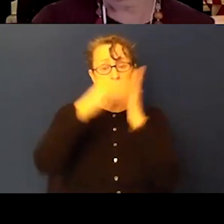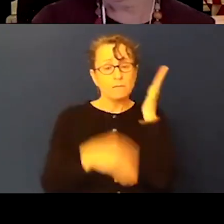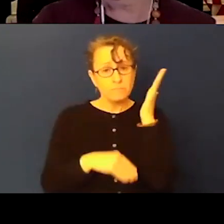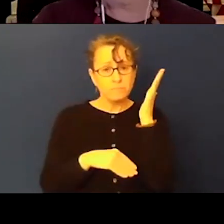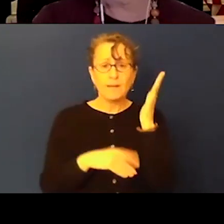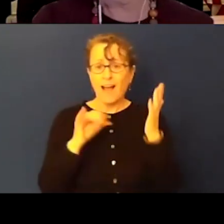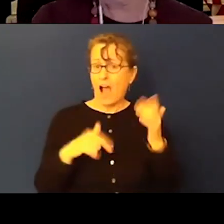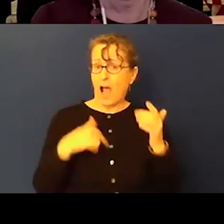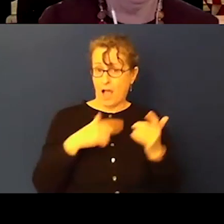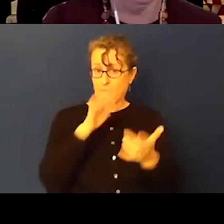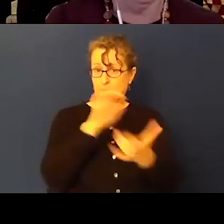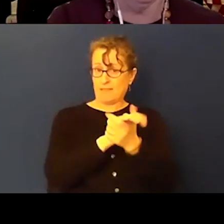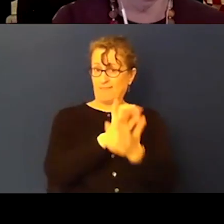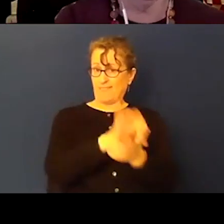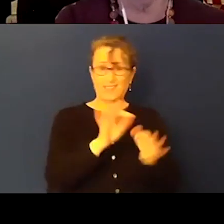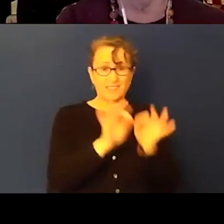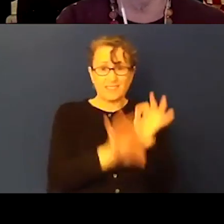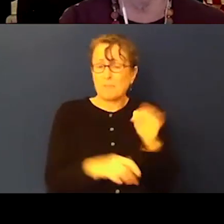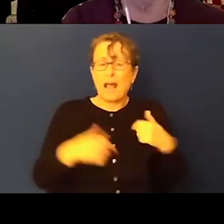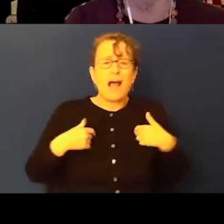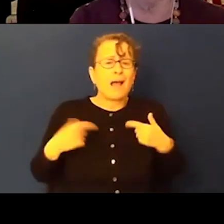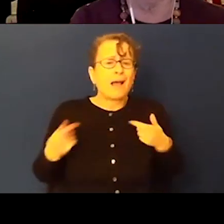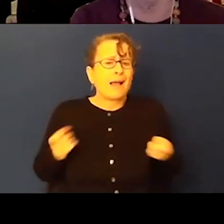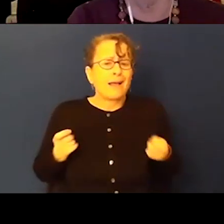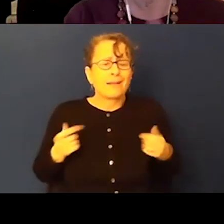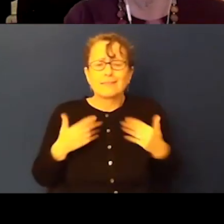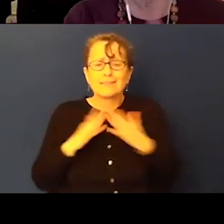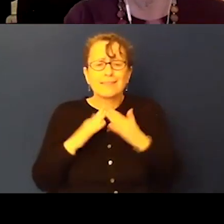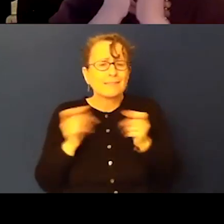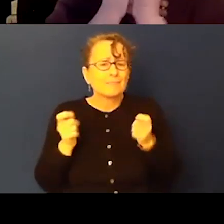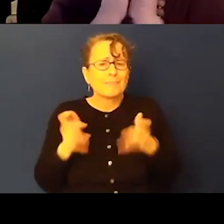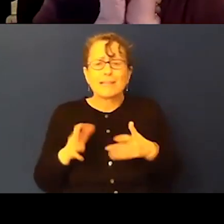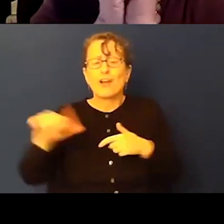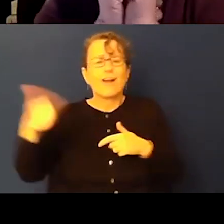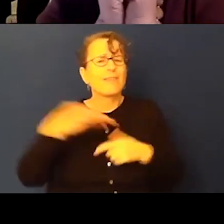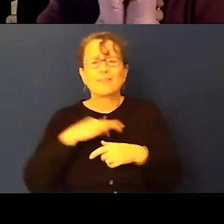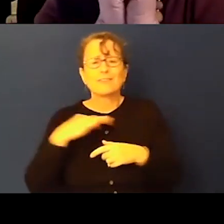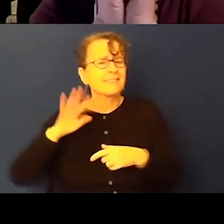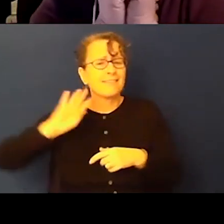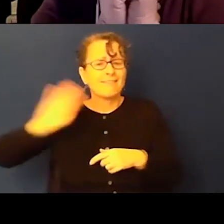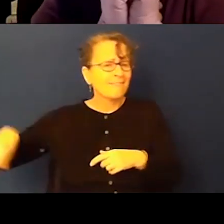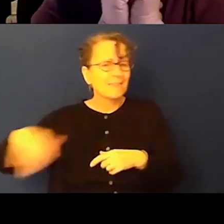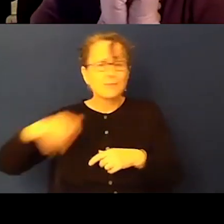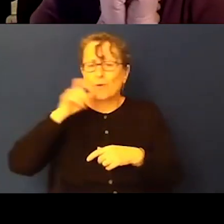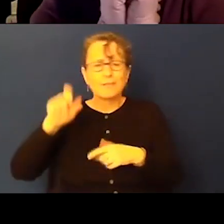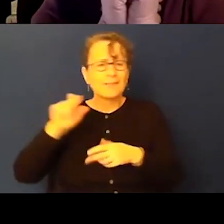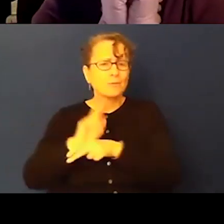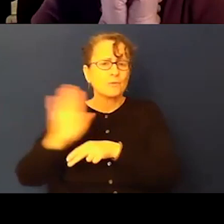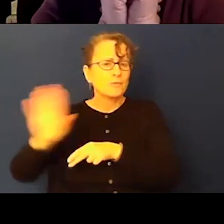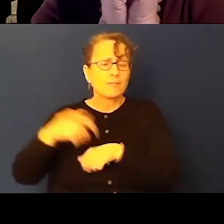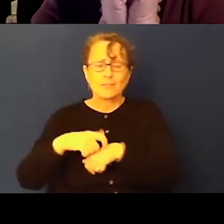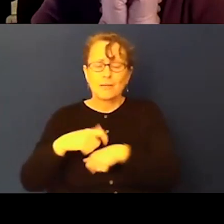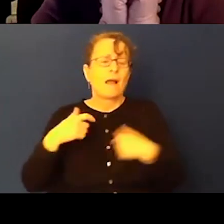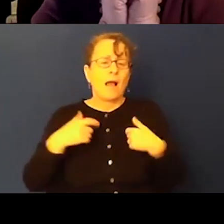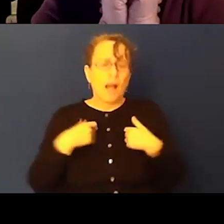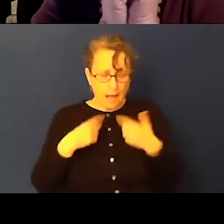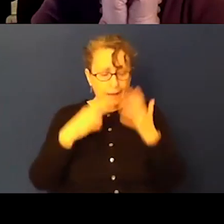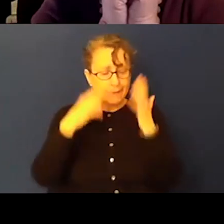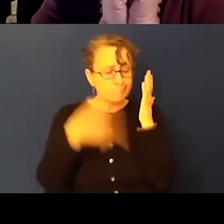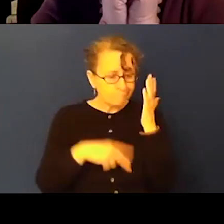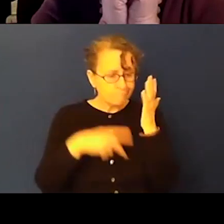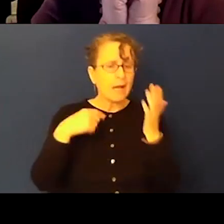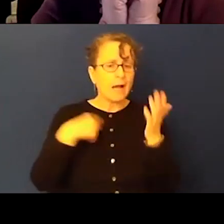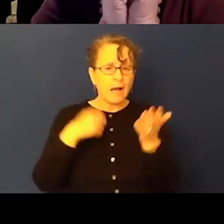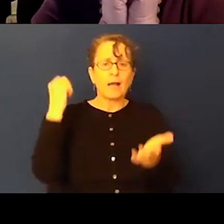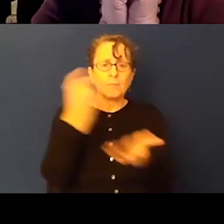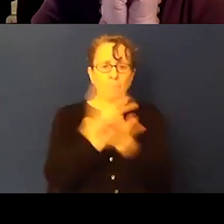I would personally handle. You know, we in the town manager's office would receive those logs from you. I would do the review. I would approve it and send it down to finance.